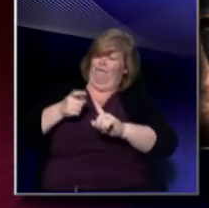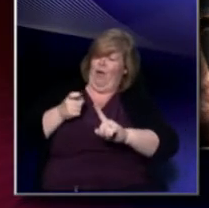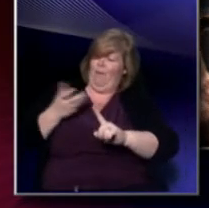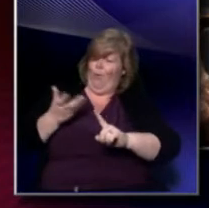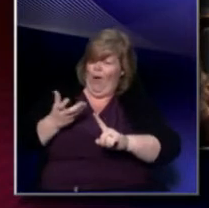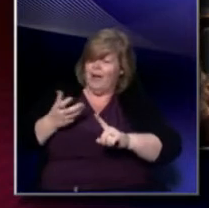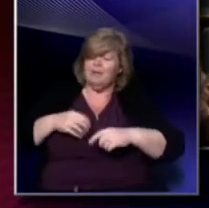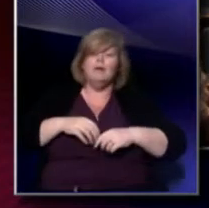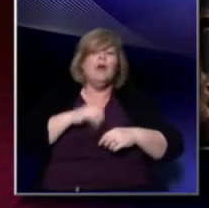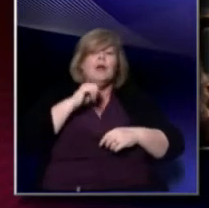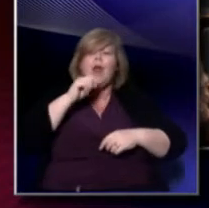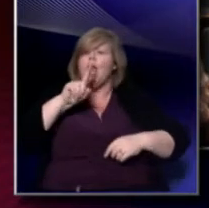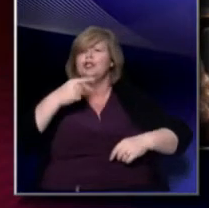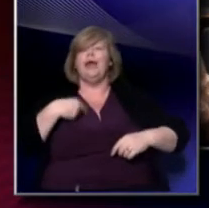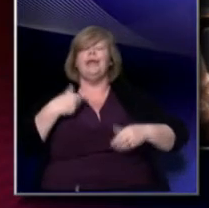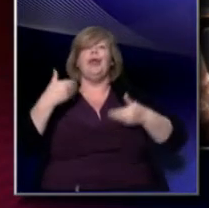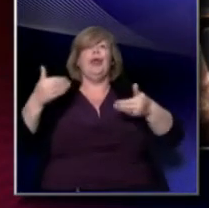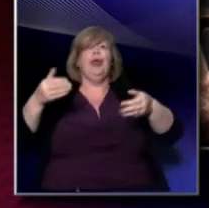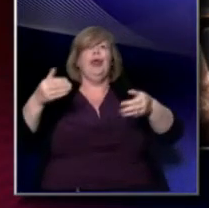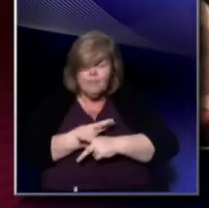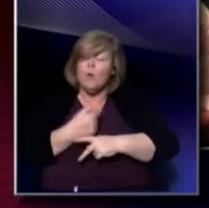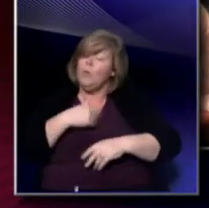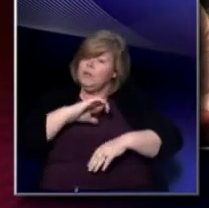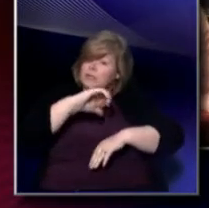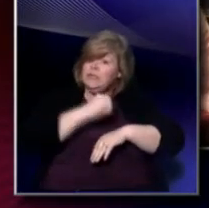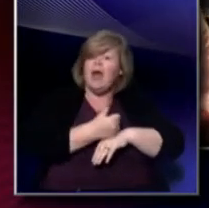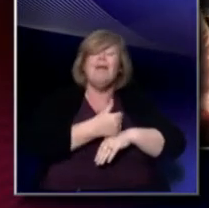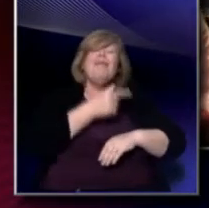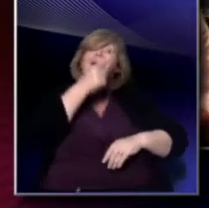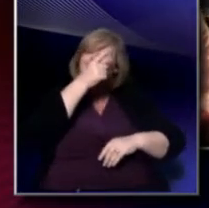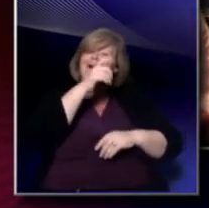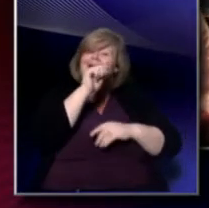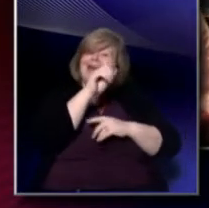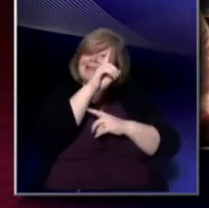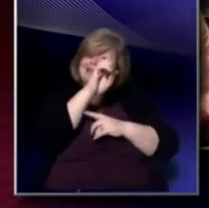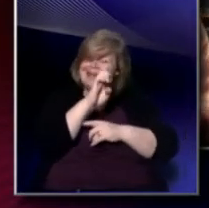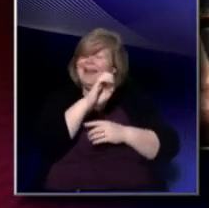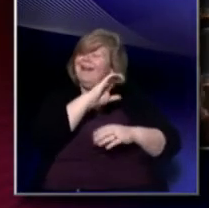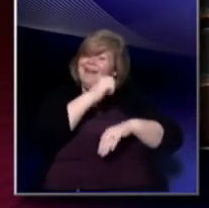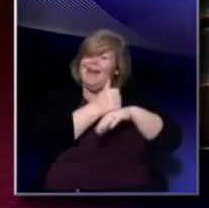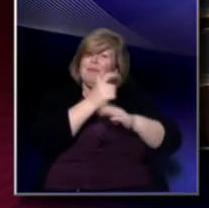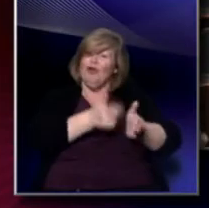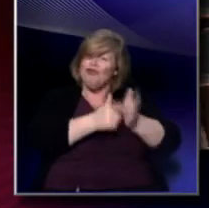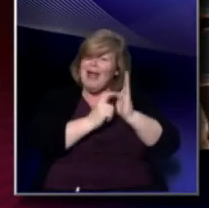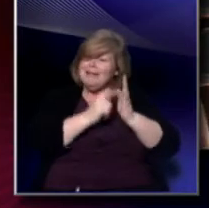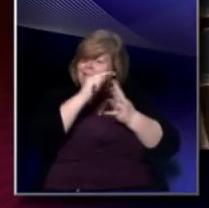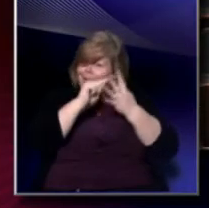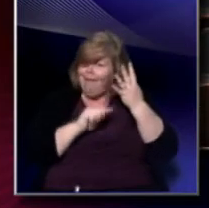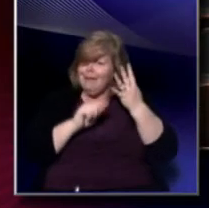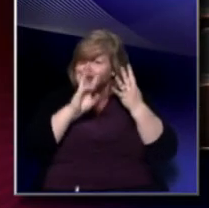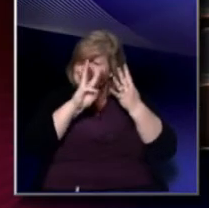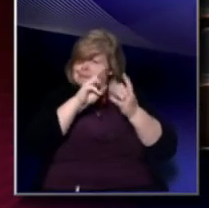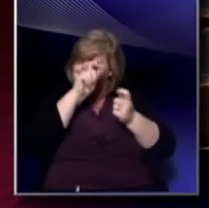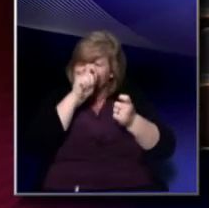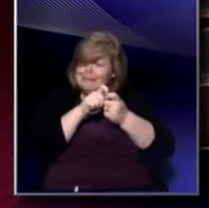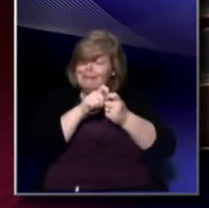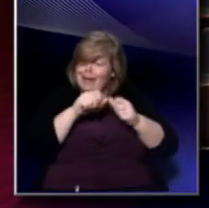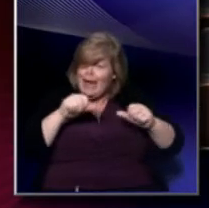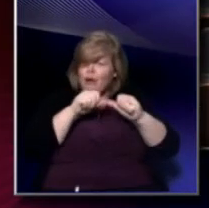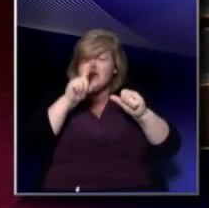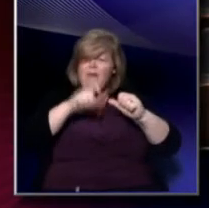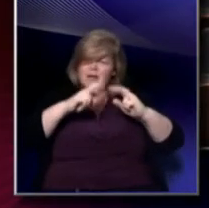we grabbed out of the air, but there was a comprehensive need that said, these are some six specific areas we want you to look